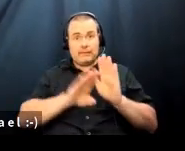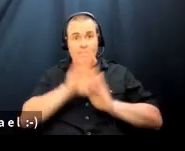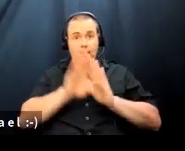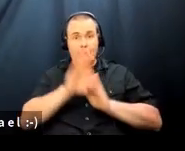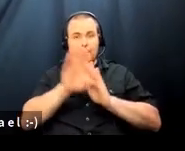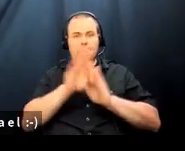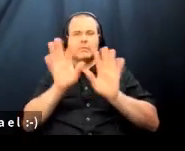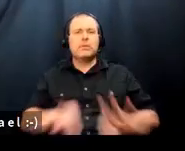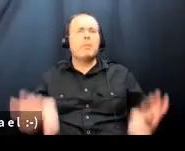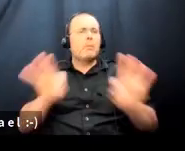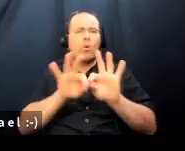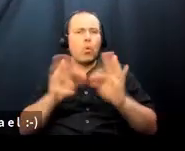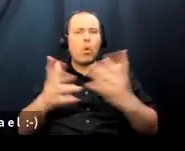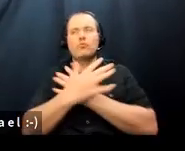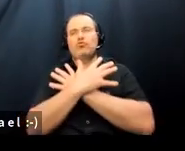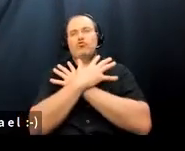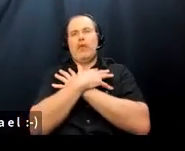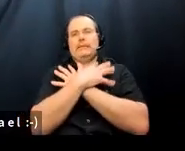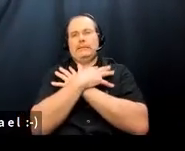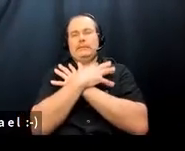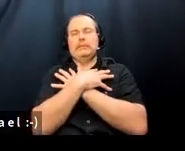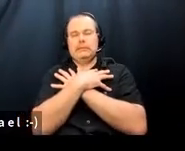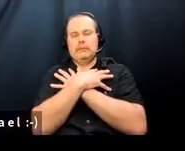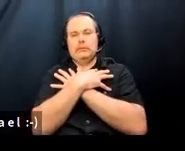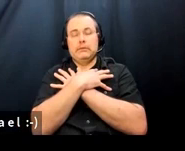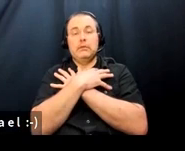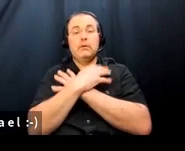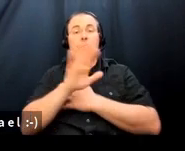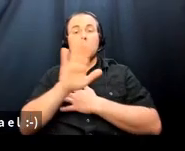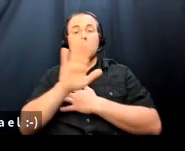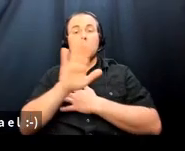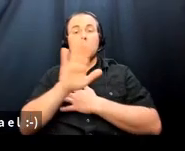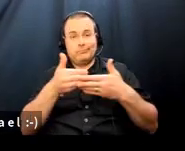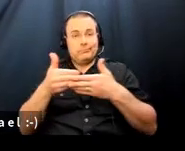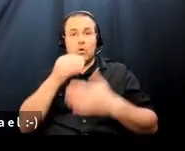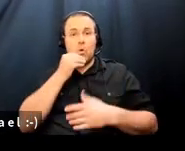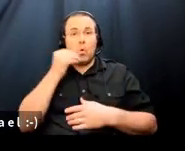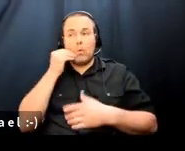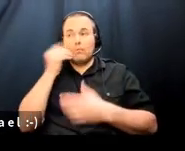rest. When you bring your infant home, it's sleeping